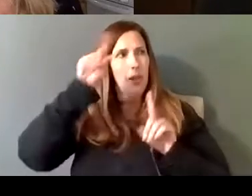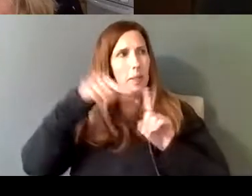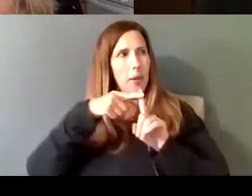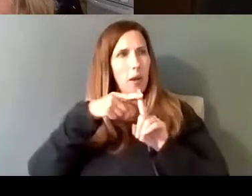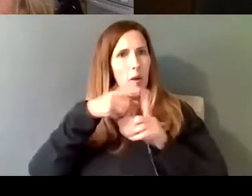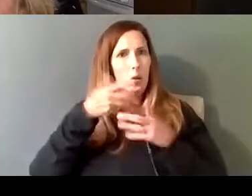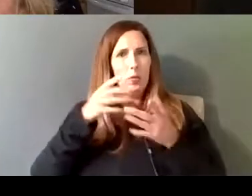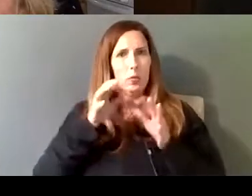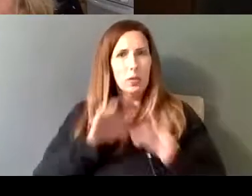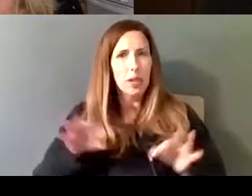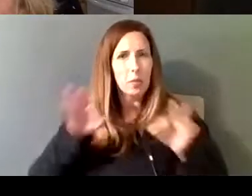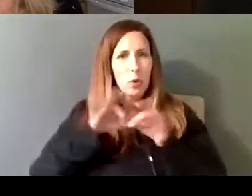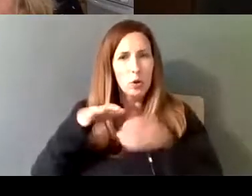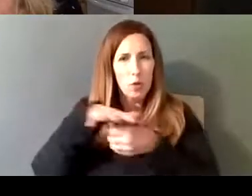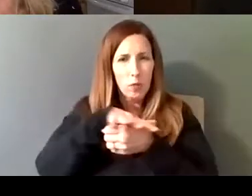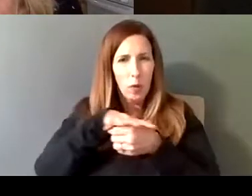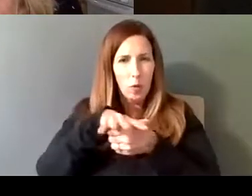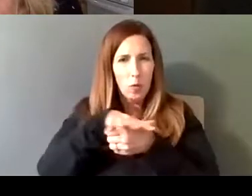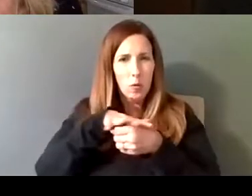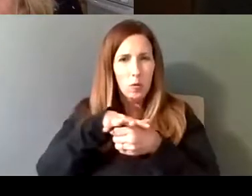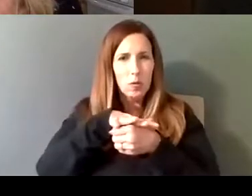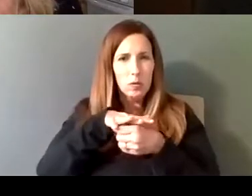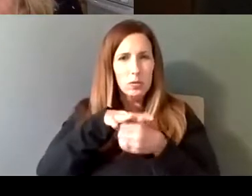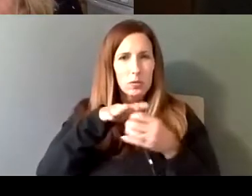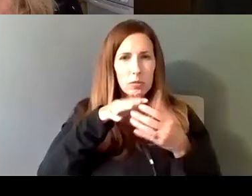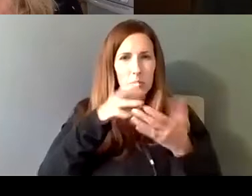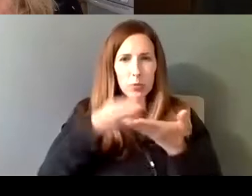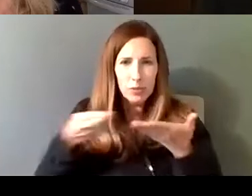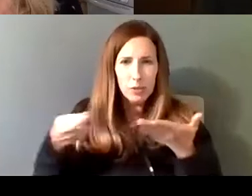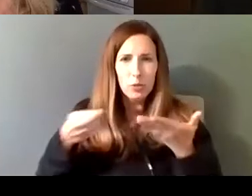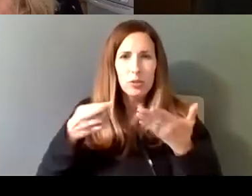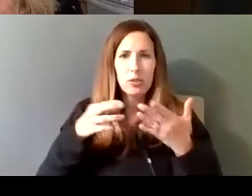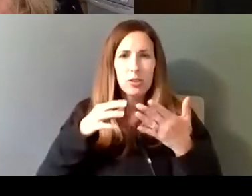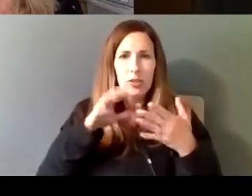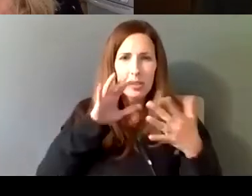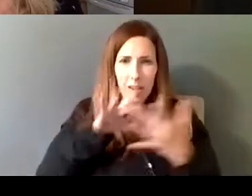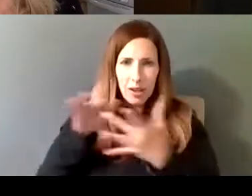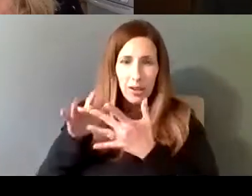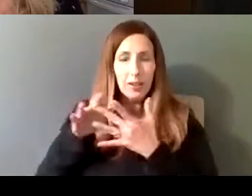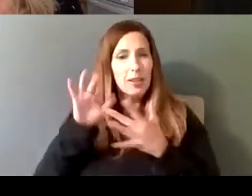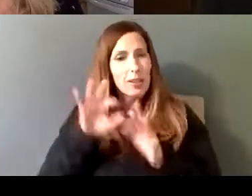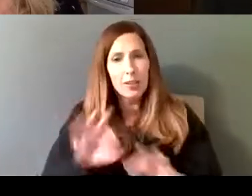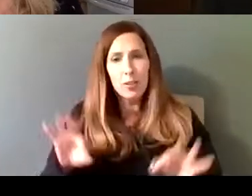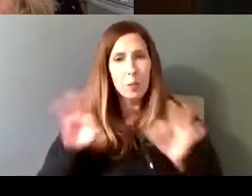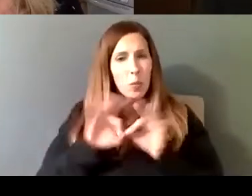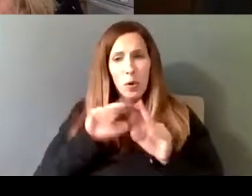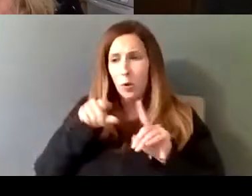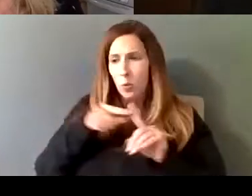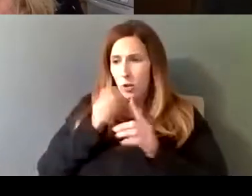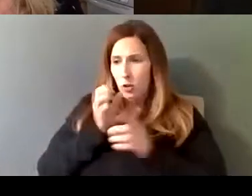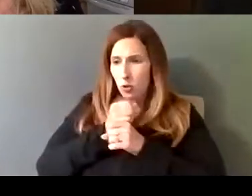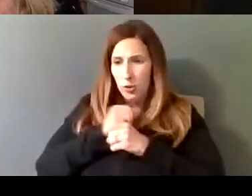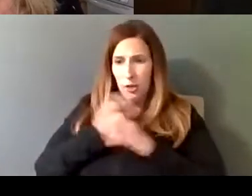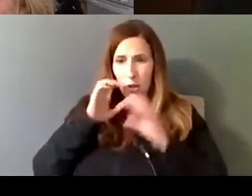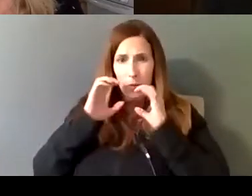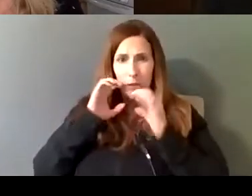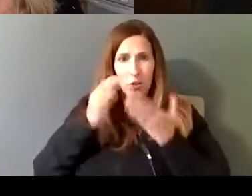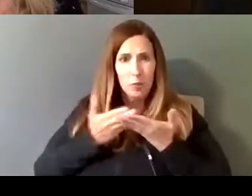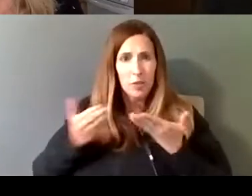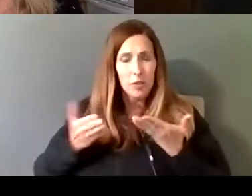the importance of localization, which is key because when you're creating communication materials, it's really important